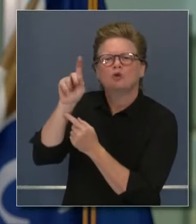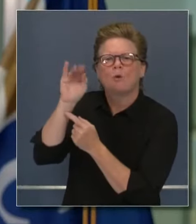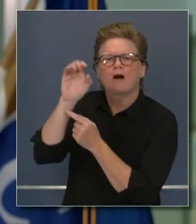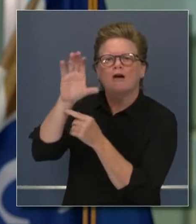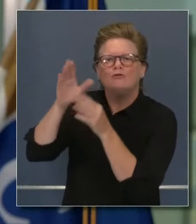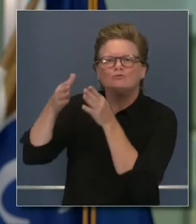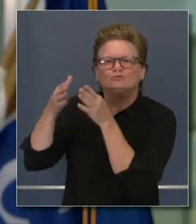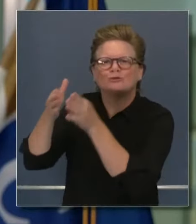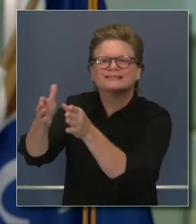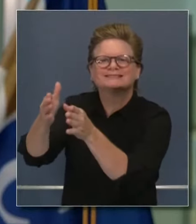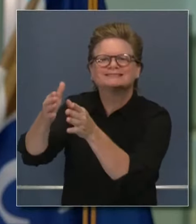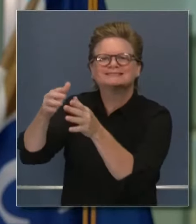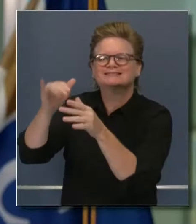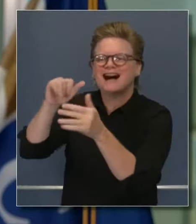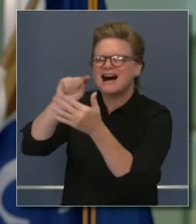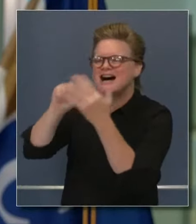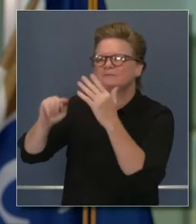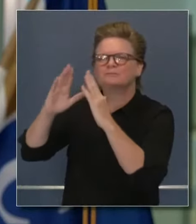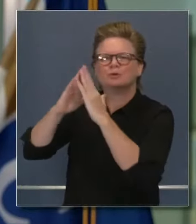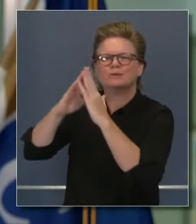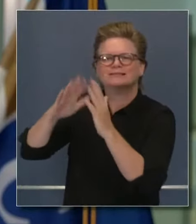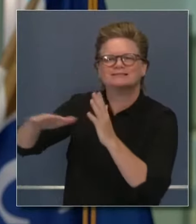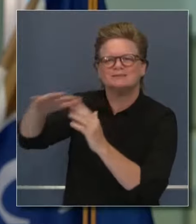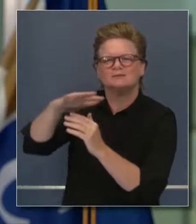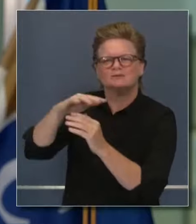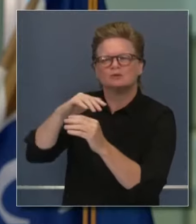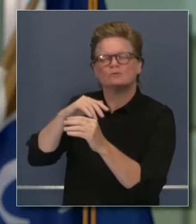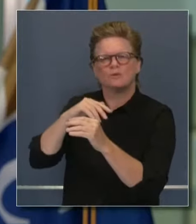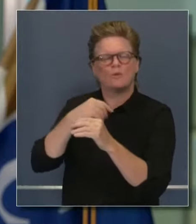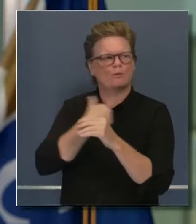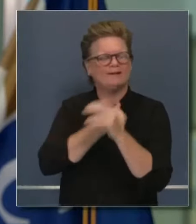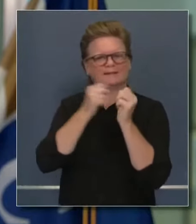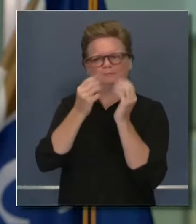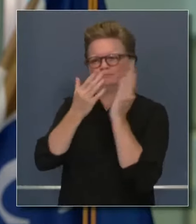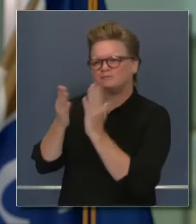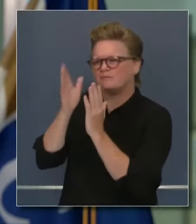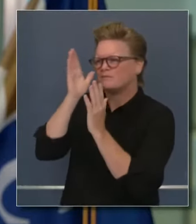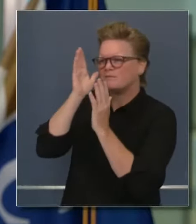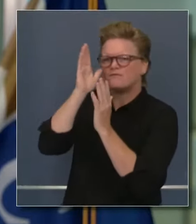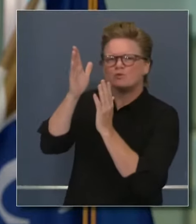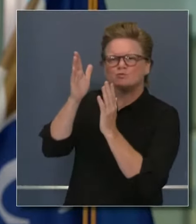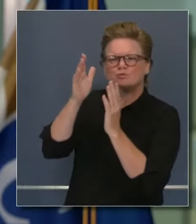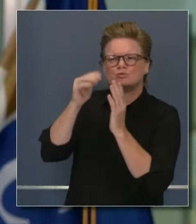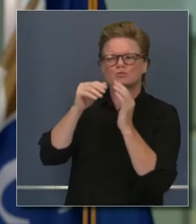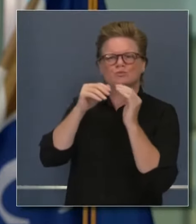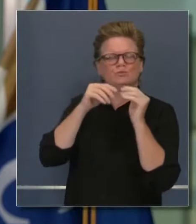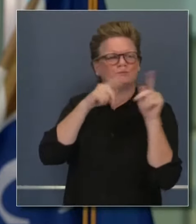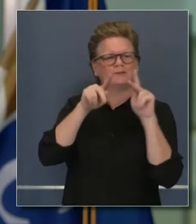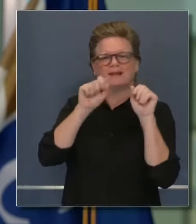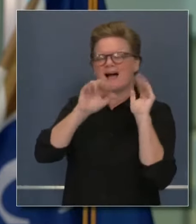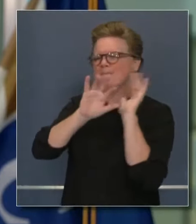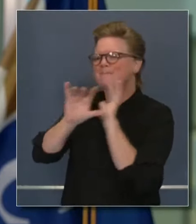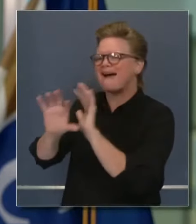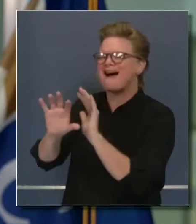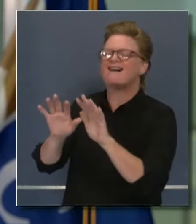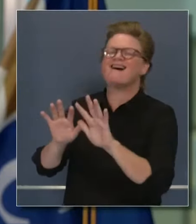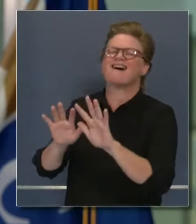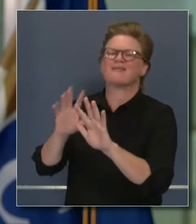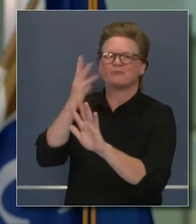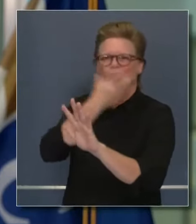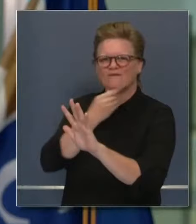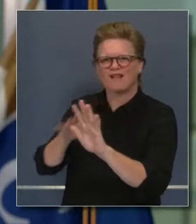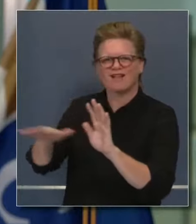best to try to build memories for generations to come based upon the extraordinary contribution of those